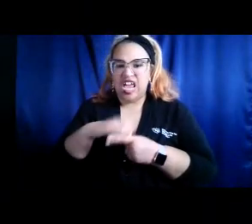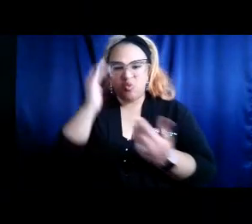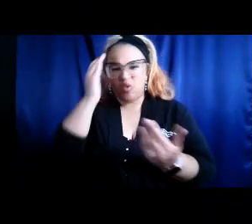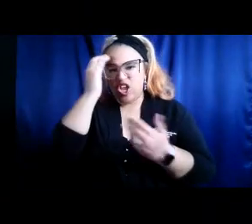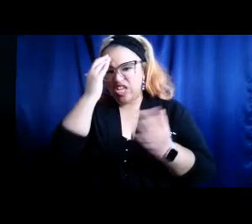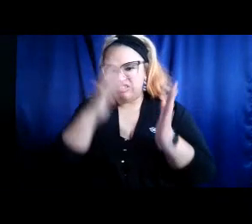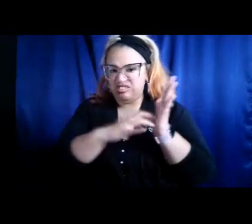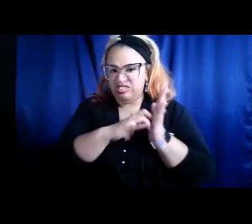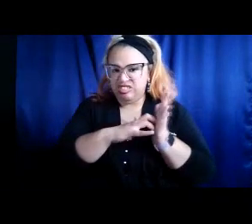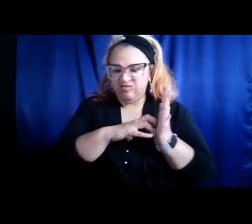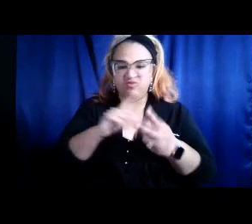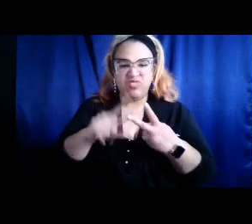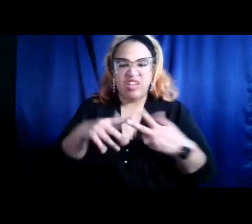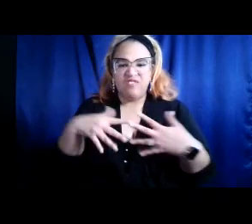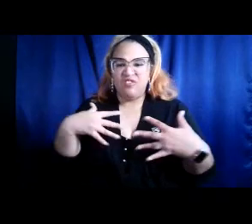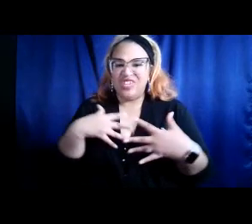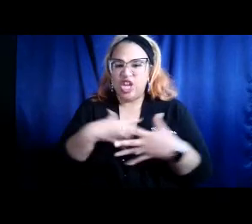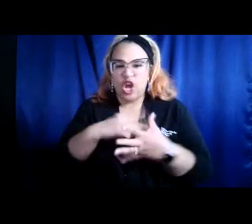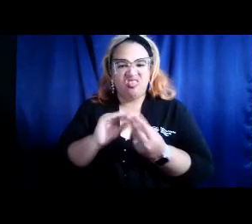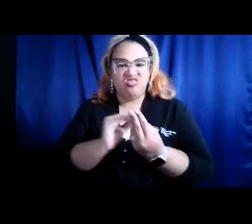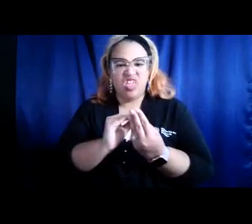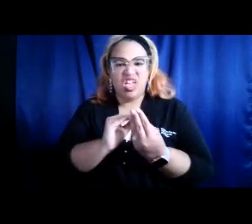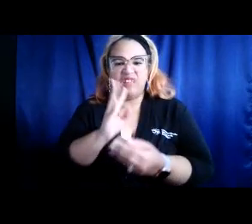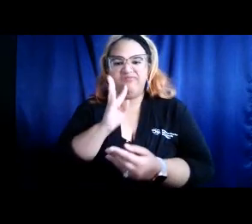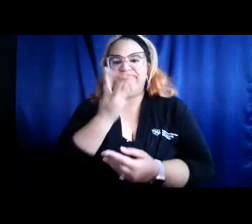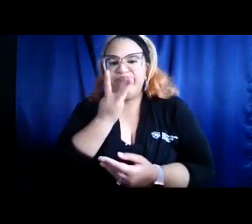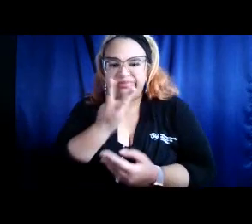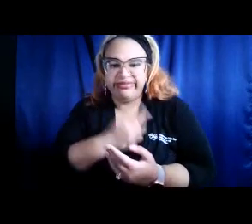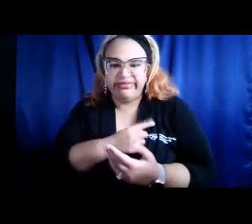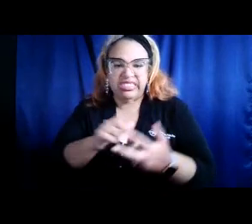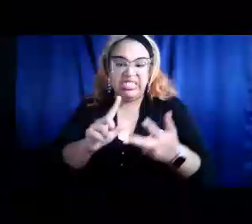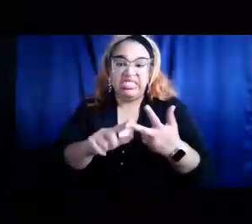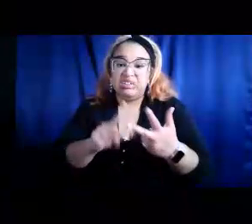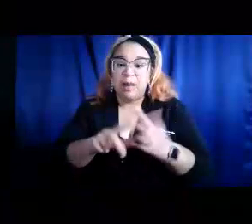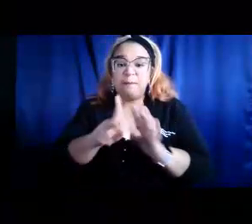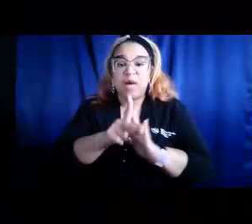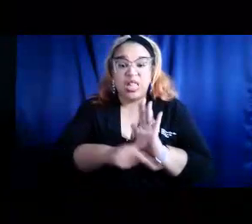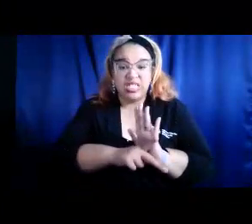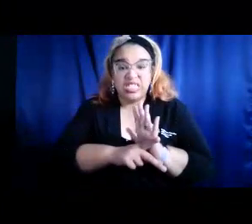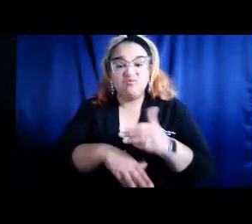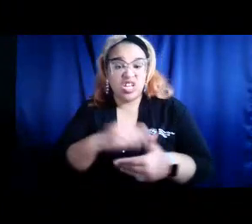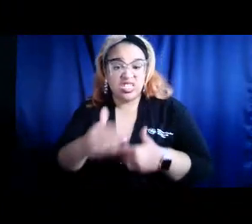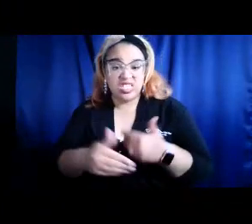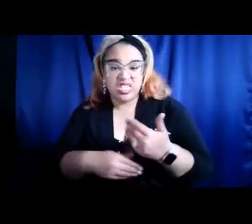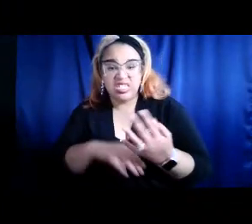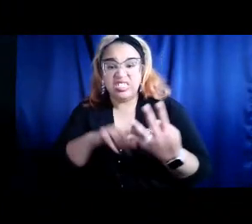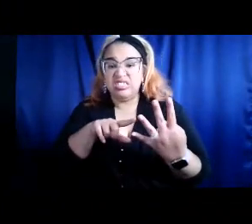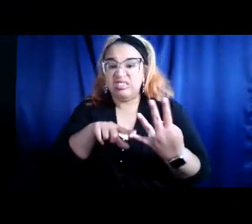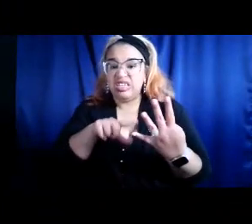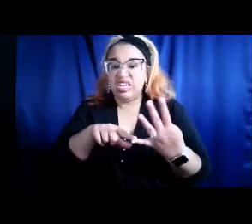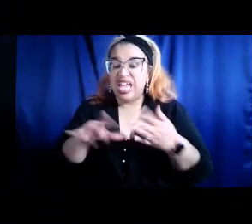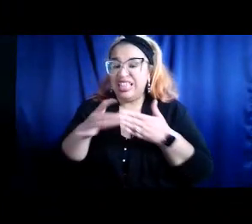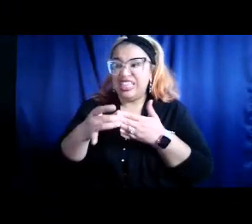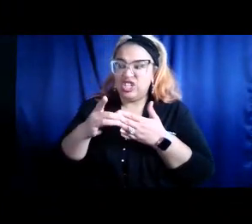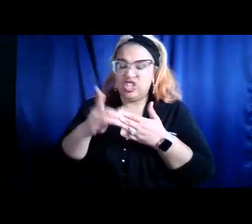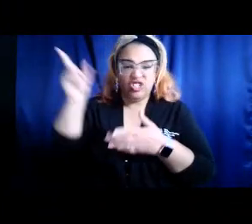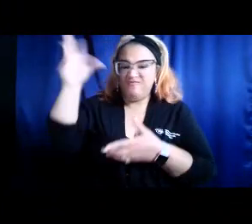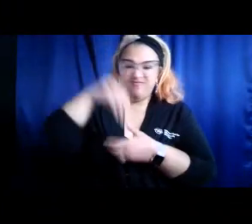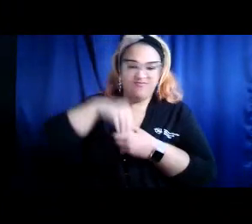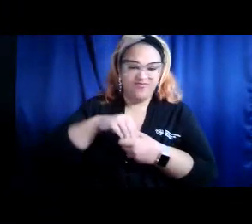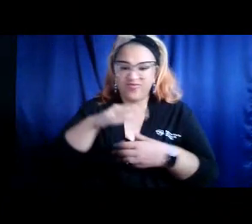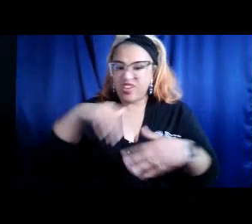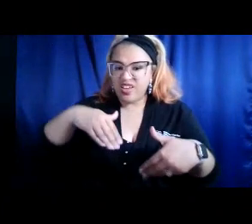processes, 4, limited leadership and engagement, or 5, time or competing priorities. So we'll